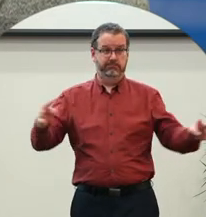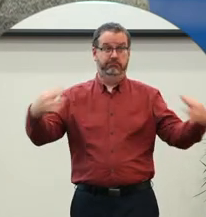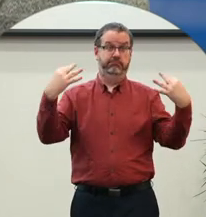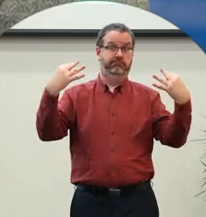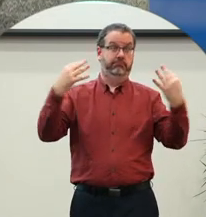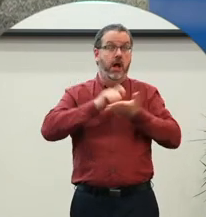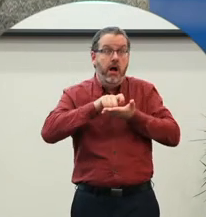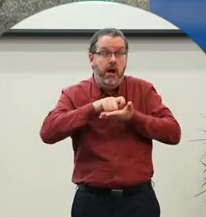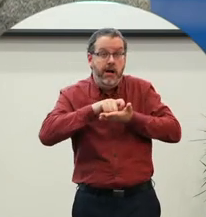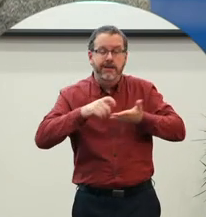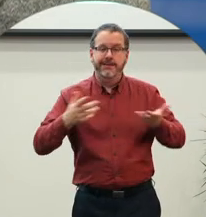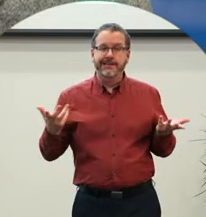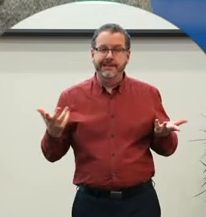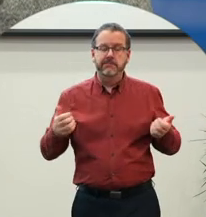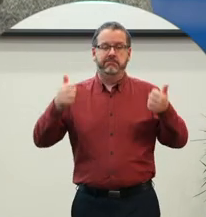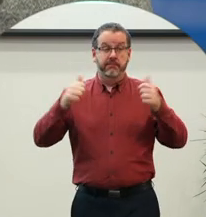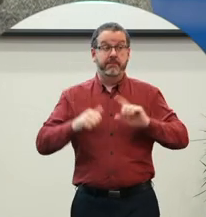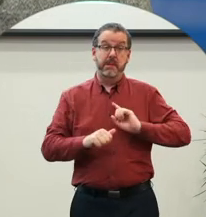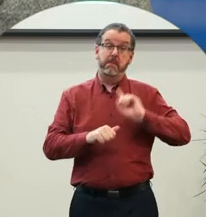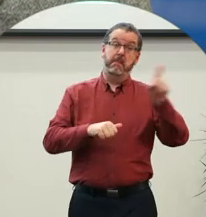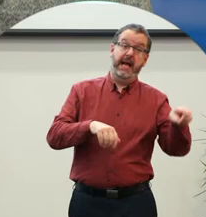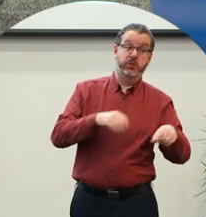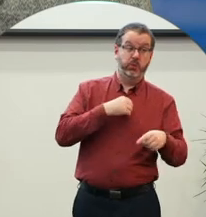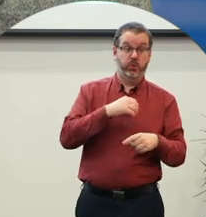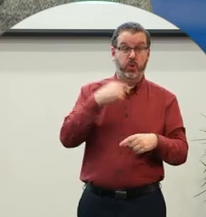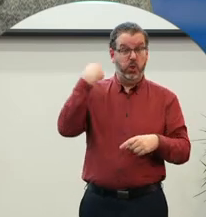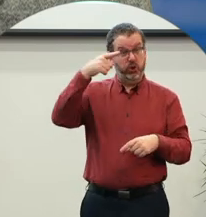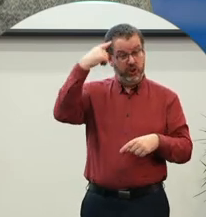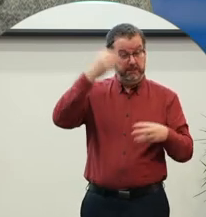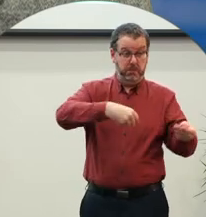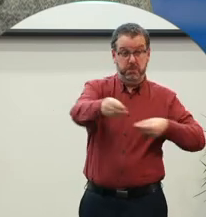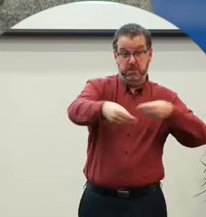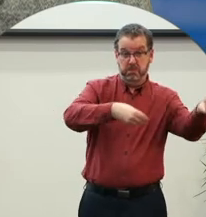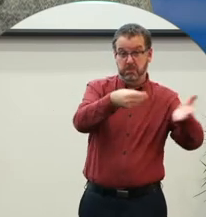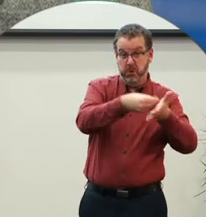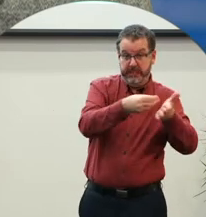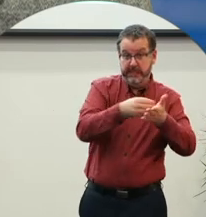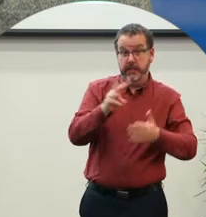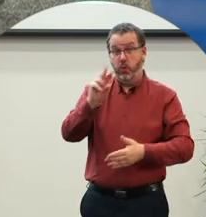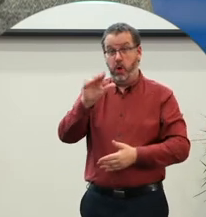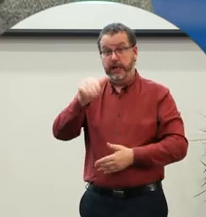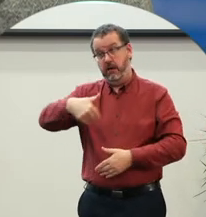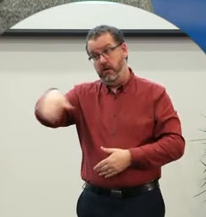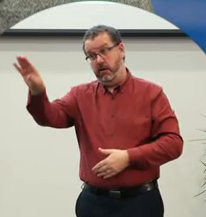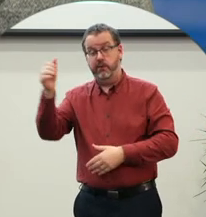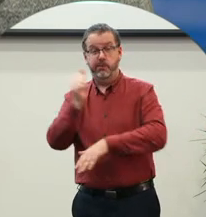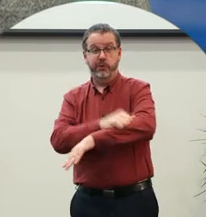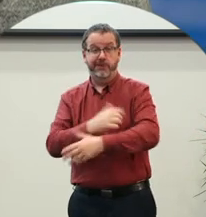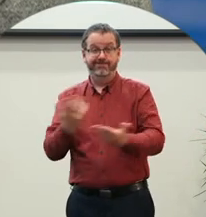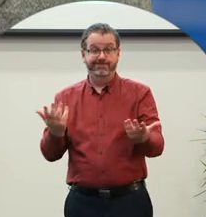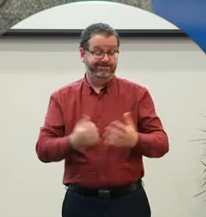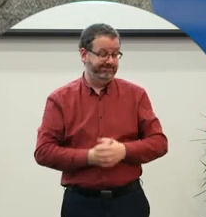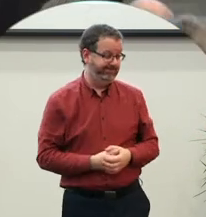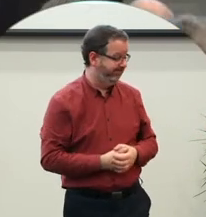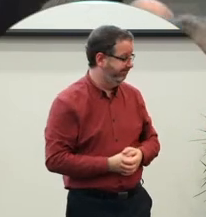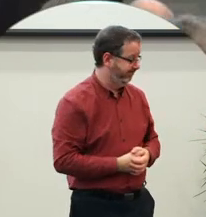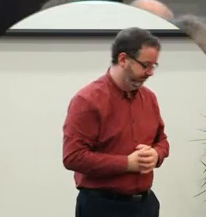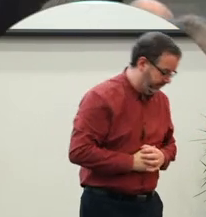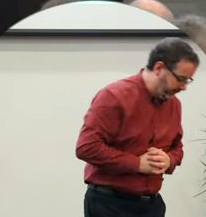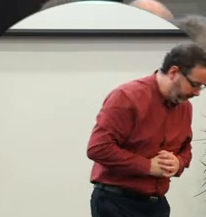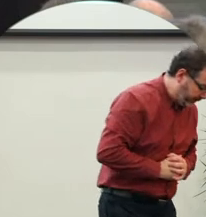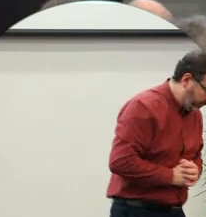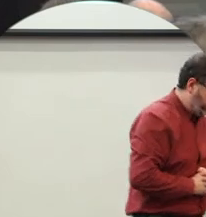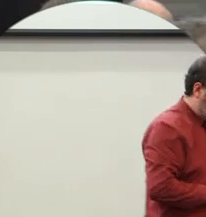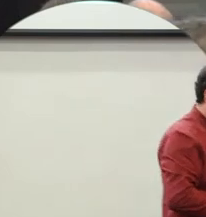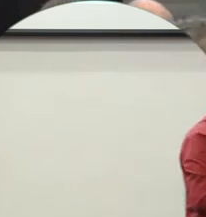And then she went back to giving out money in Tottenham, and Wally went to prison. Did she maintain contact with Wally, or what